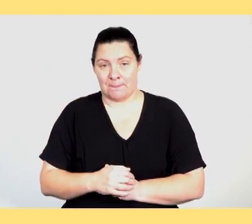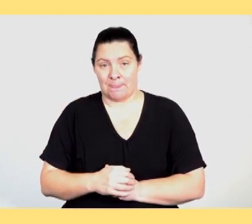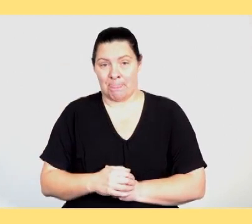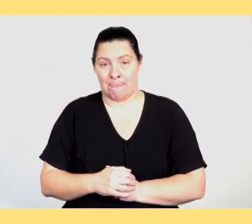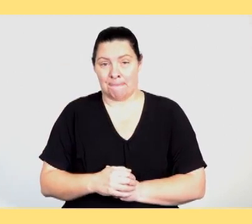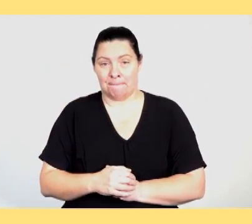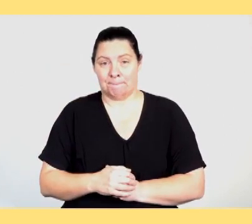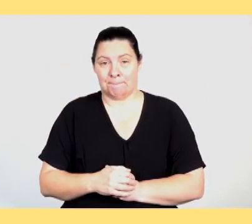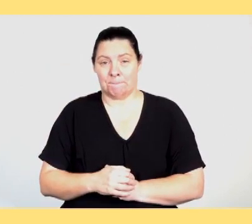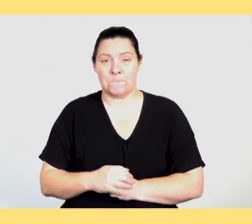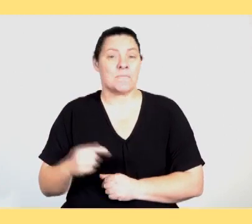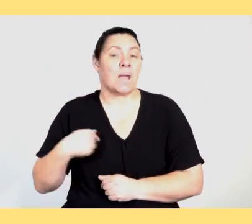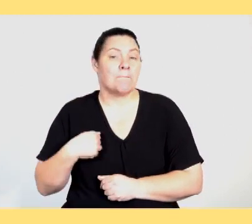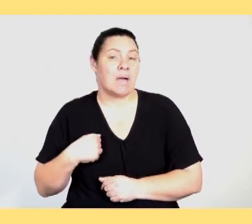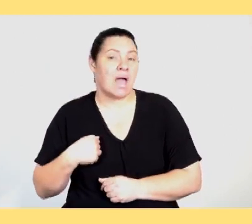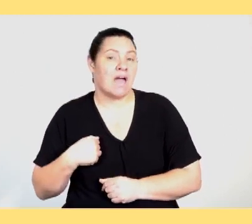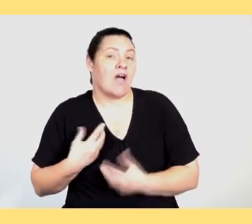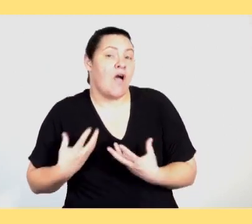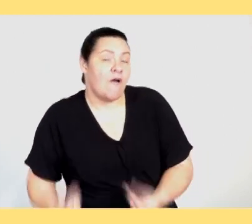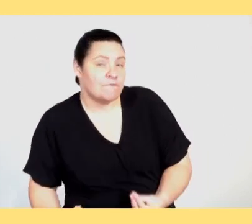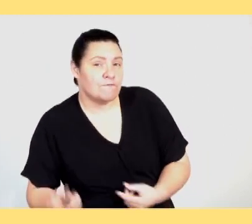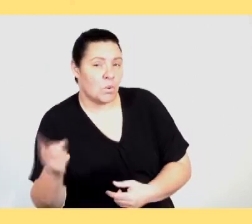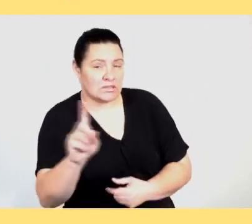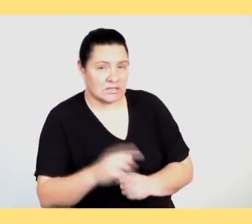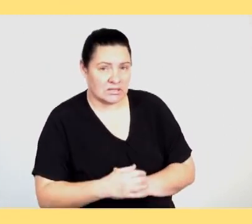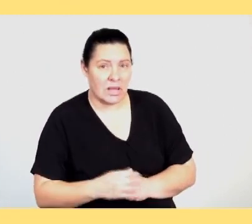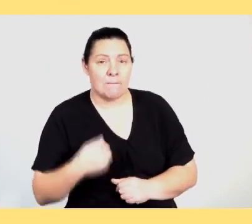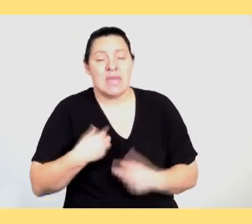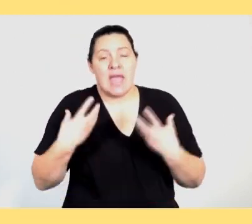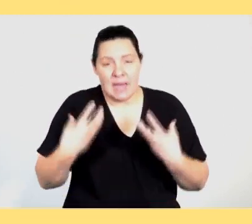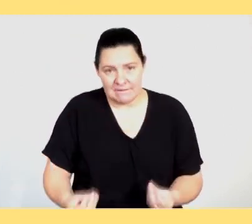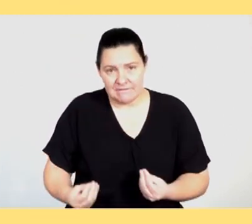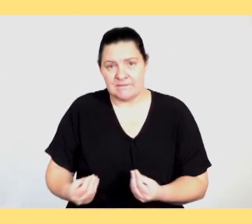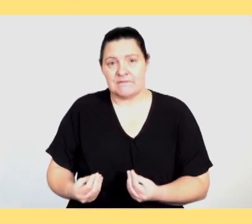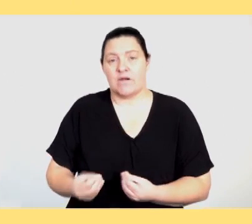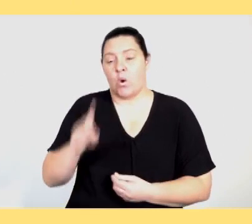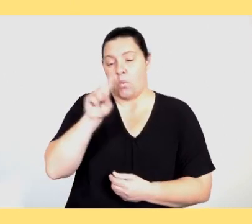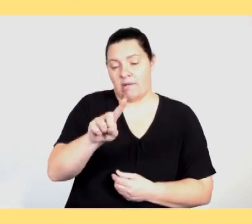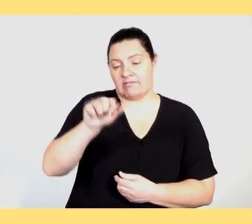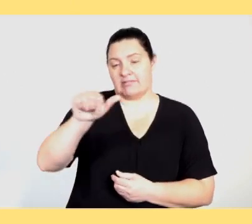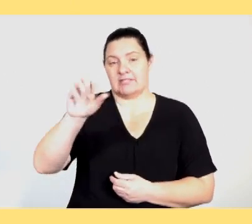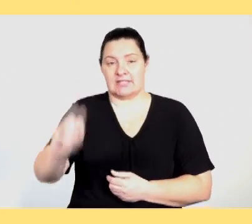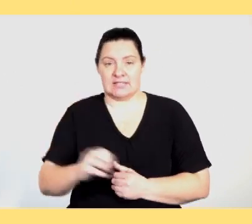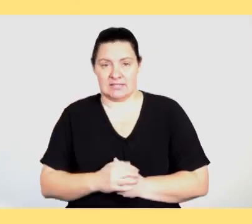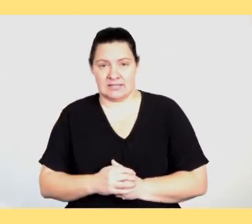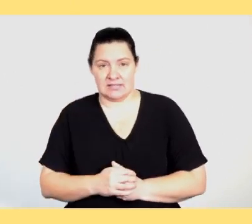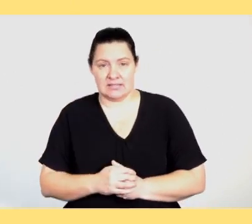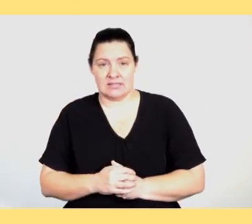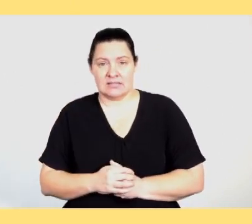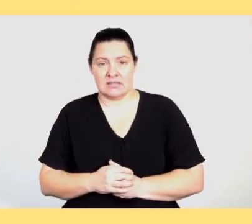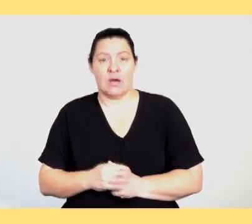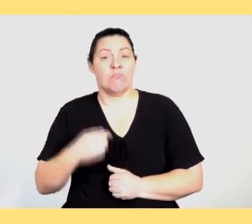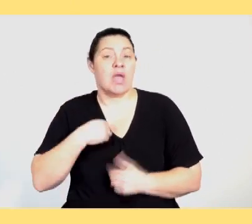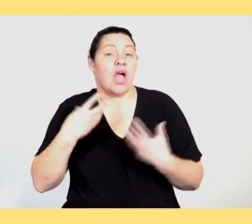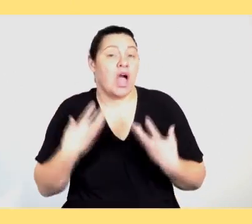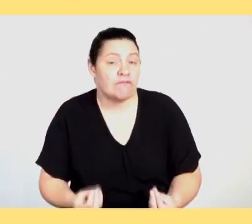want 100. What do I have? I have 160. And what